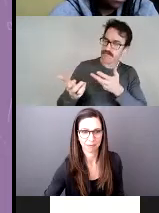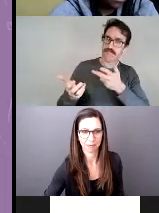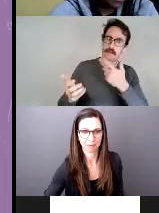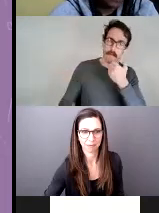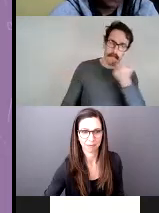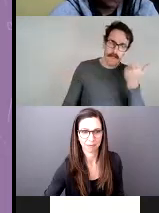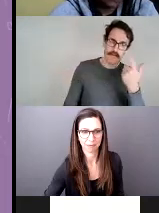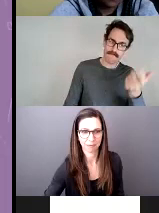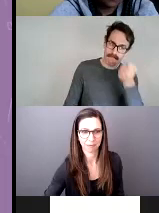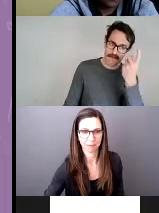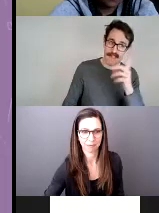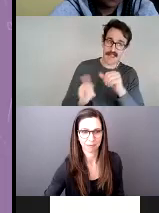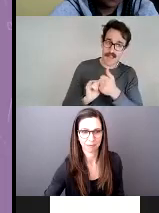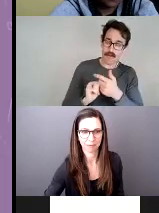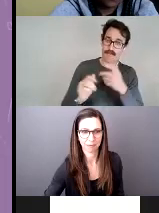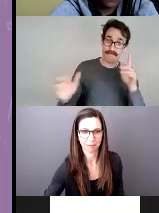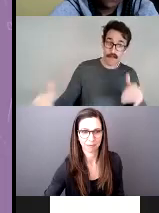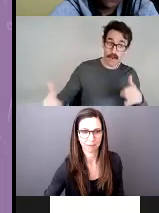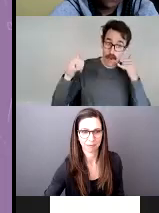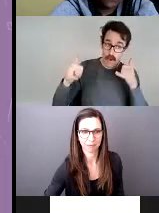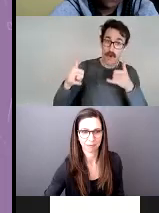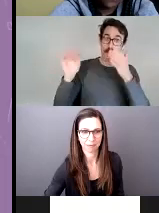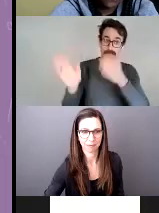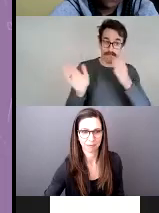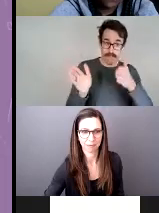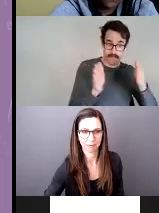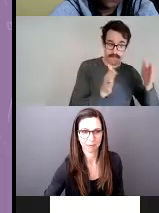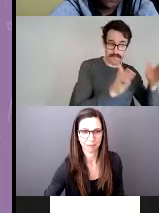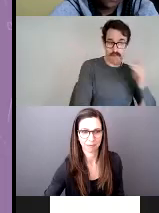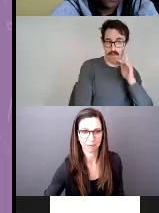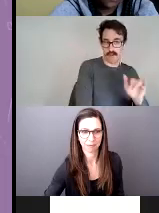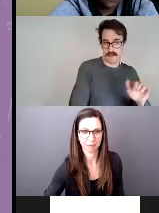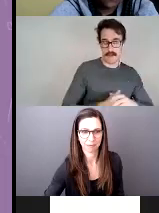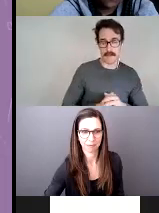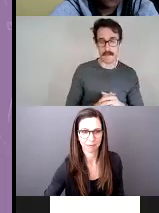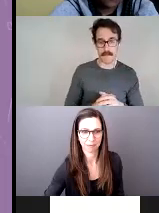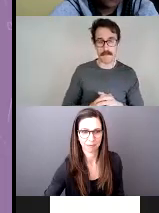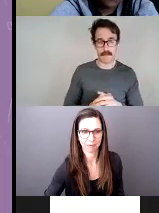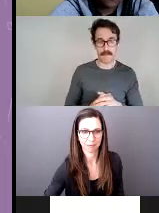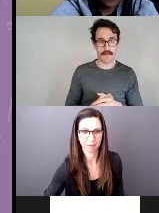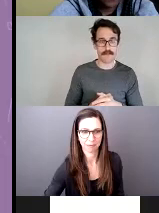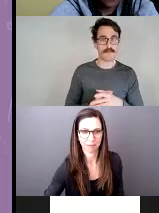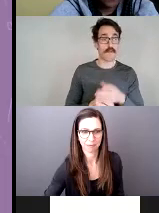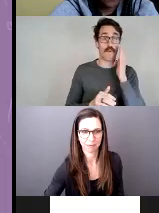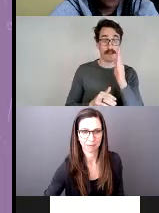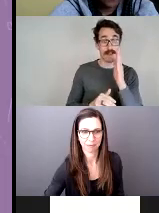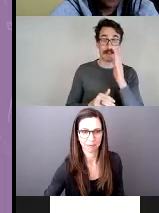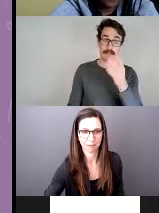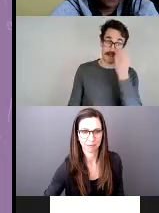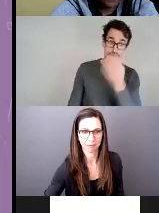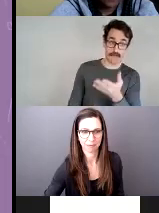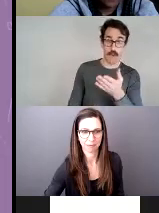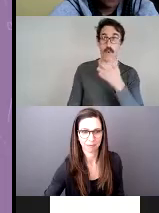process of intake and what to expect from that organization, and then they contact that